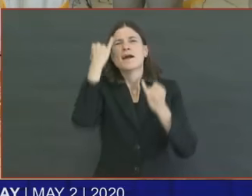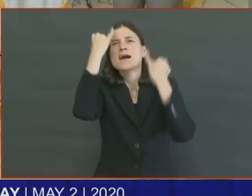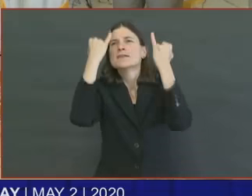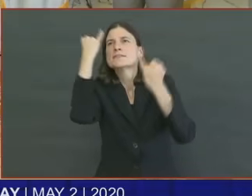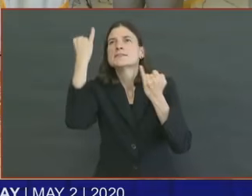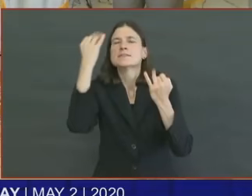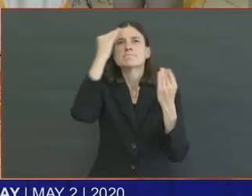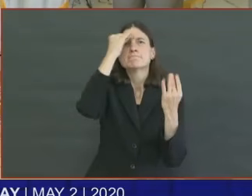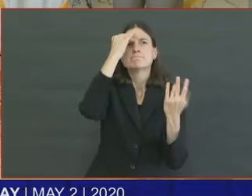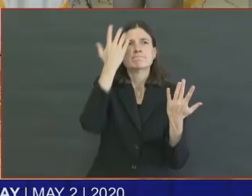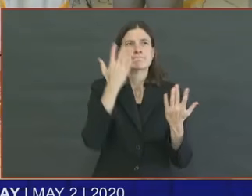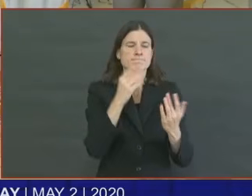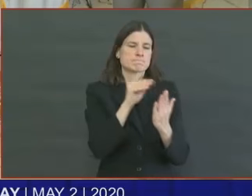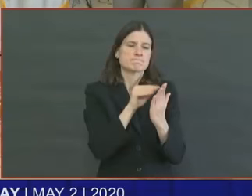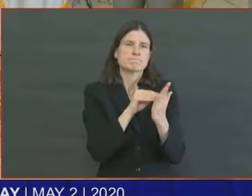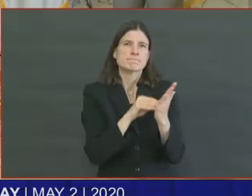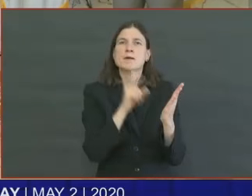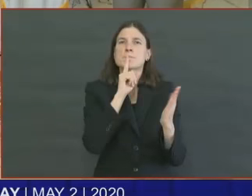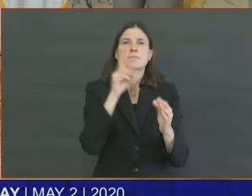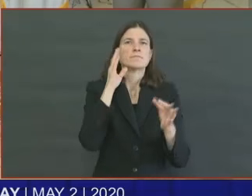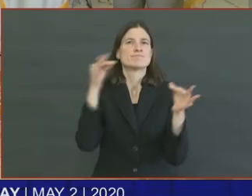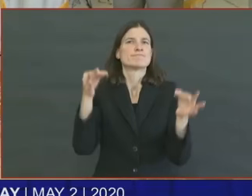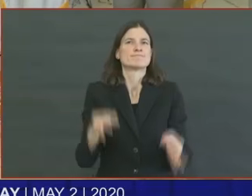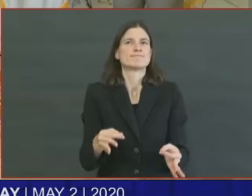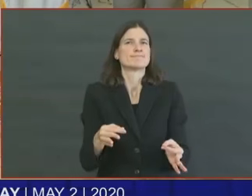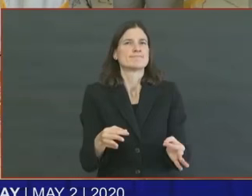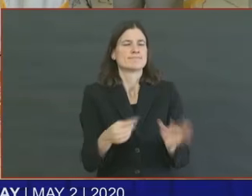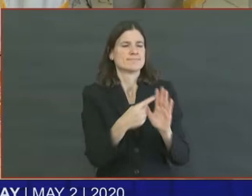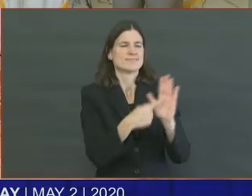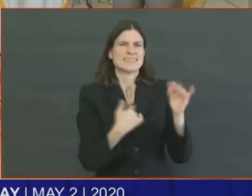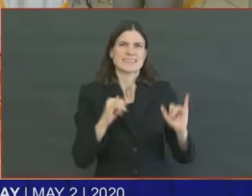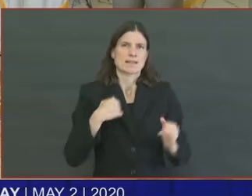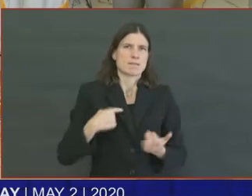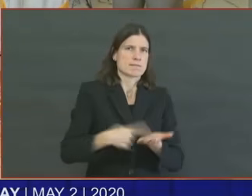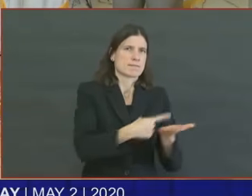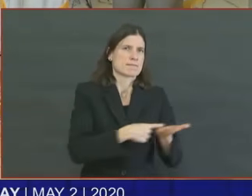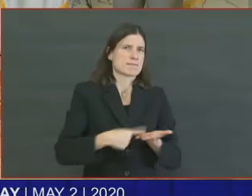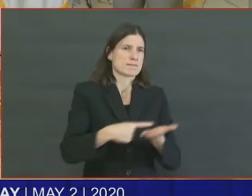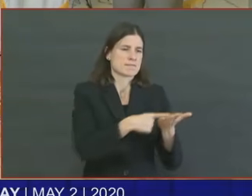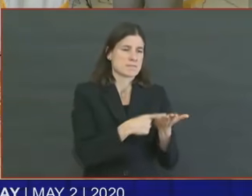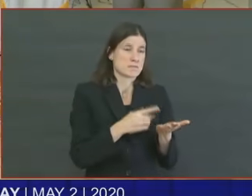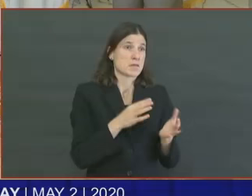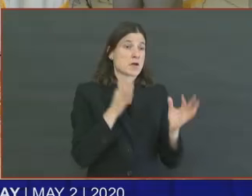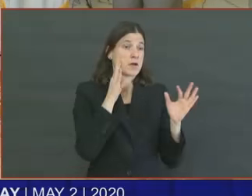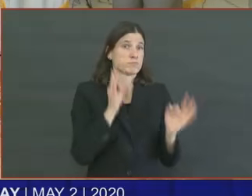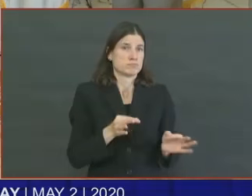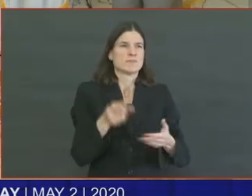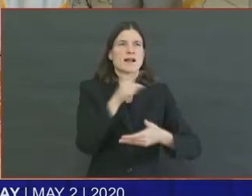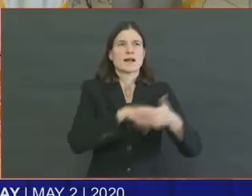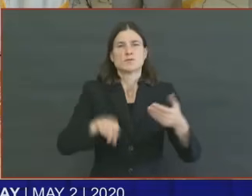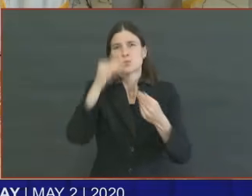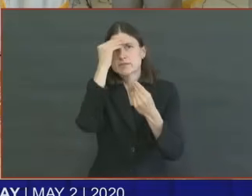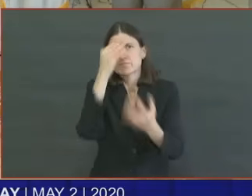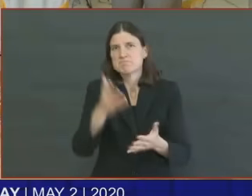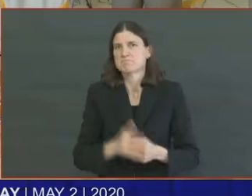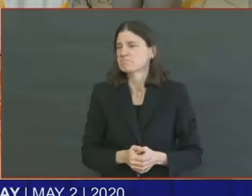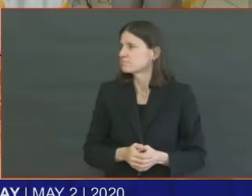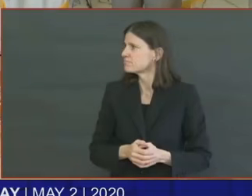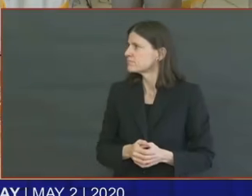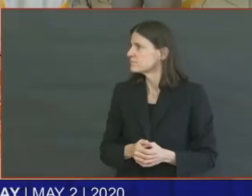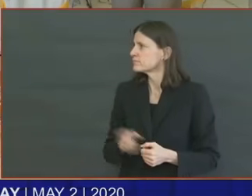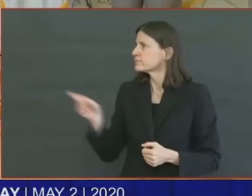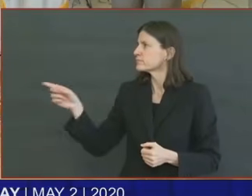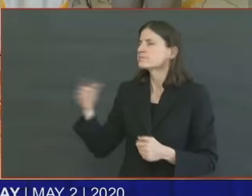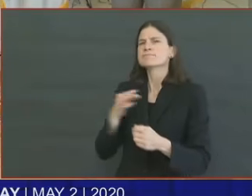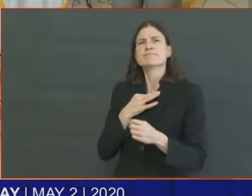but I will have a lot more to say about that the week after next. Lynn Arditi is asking,